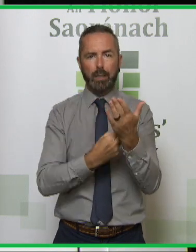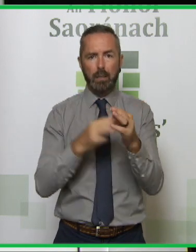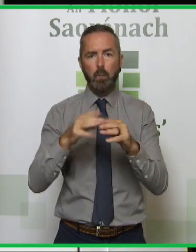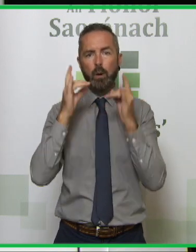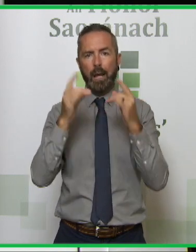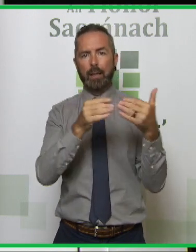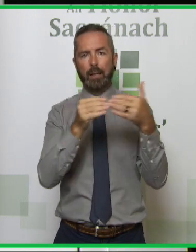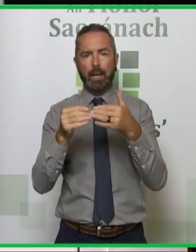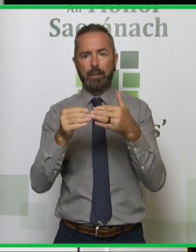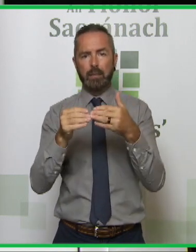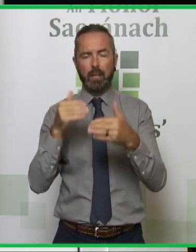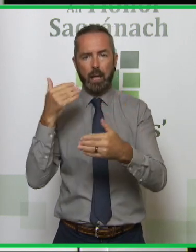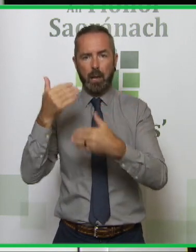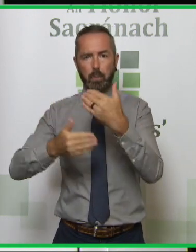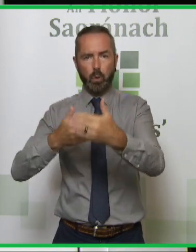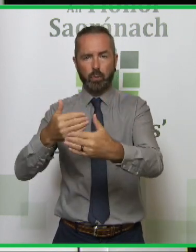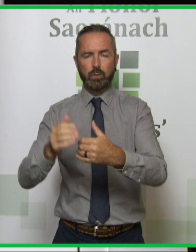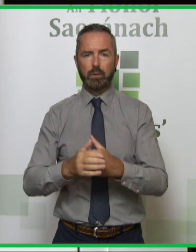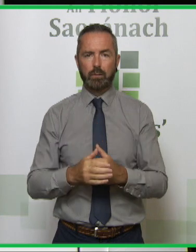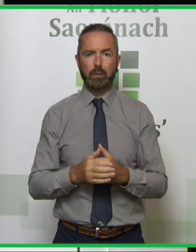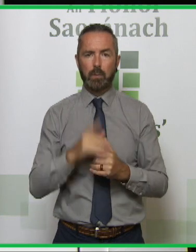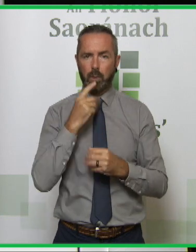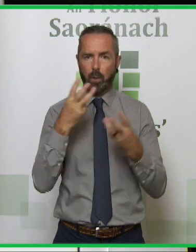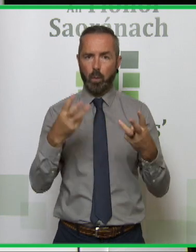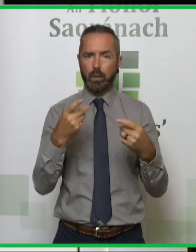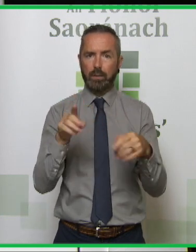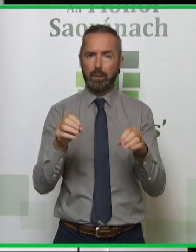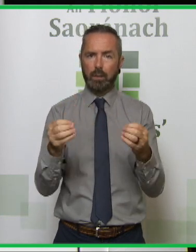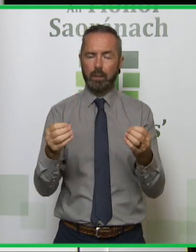we have a complex agenda, but again, I want to close by commending